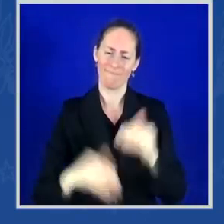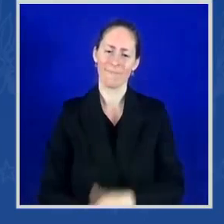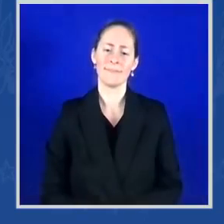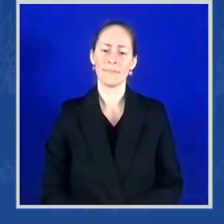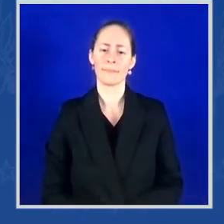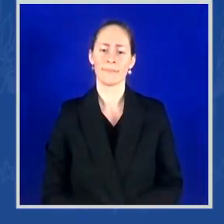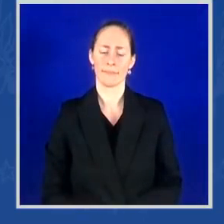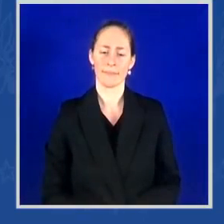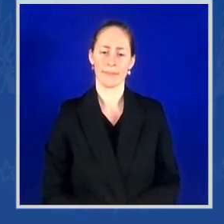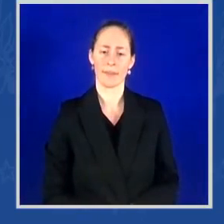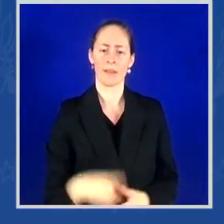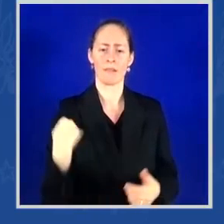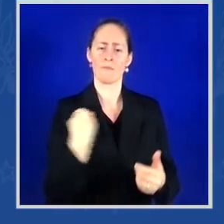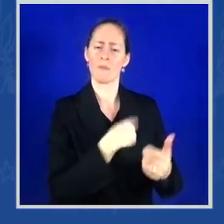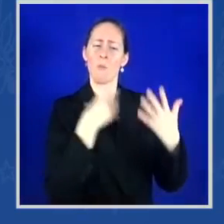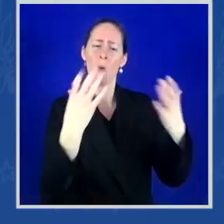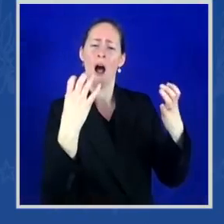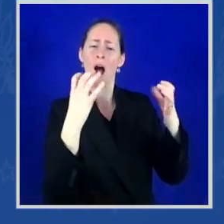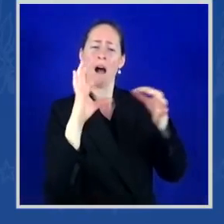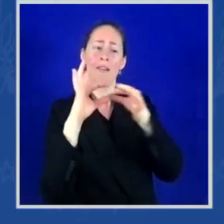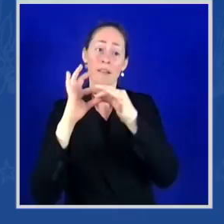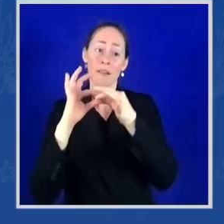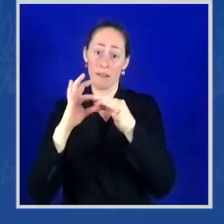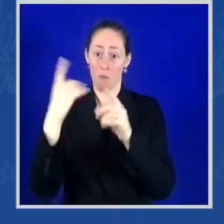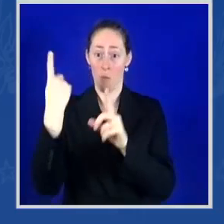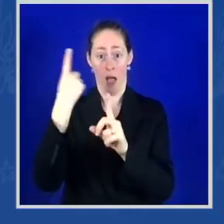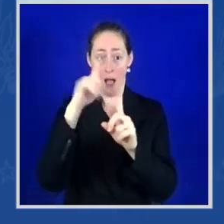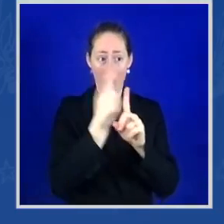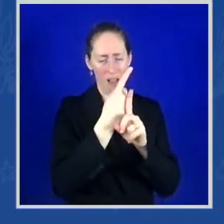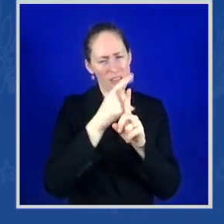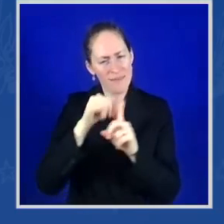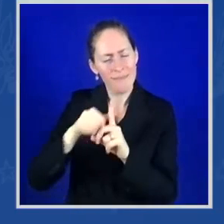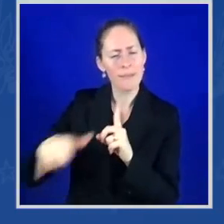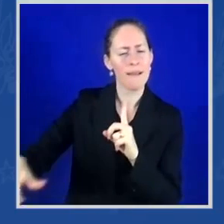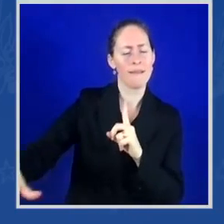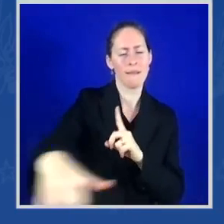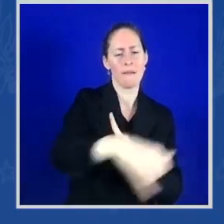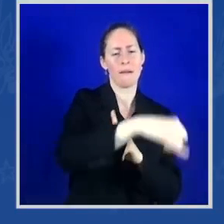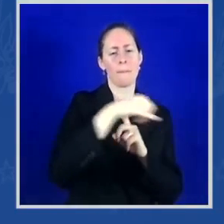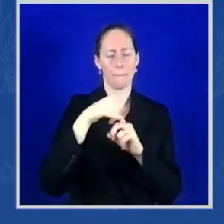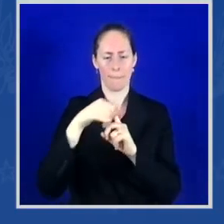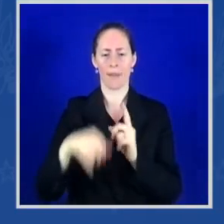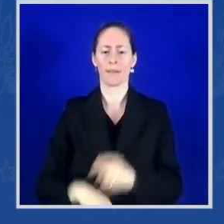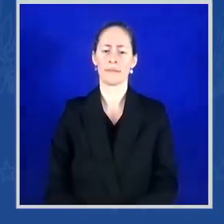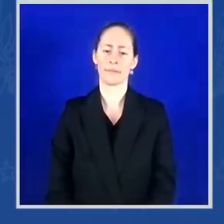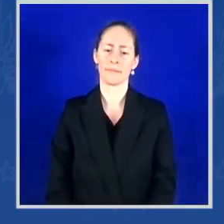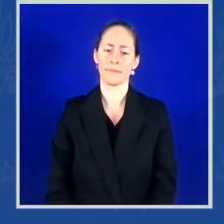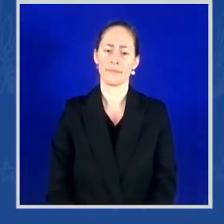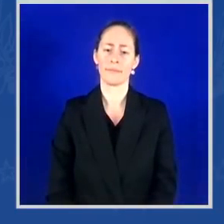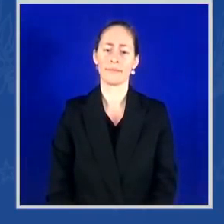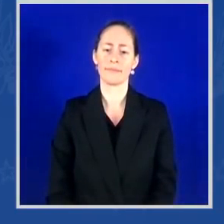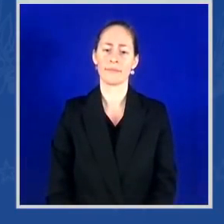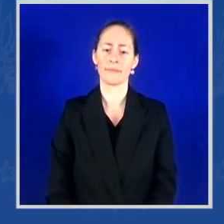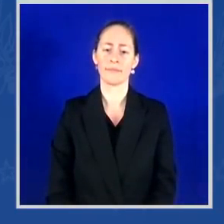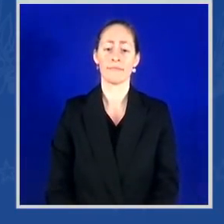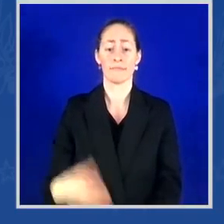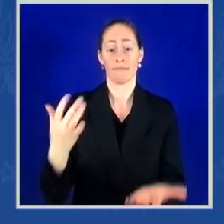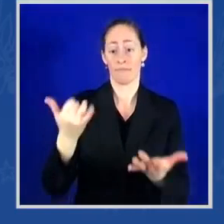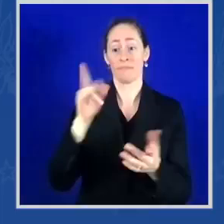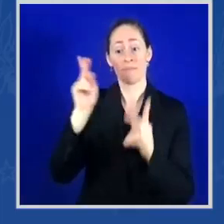that binds us. It's a long chain of patriots that come before us and those who will follow us in turn.